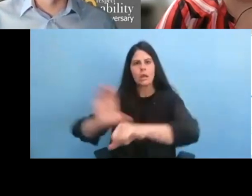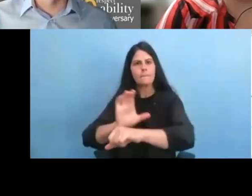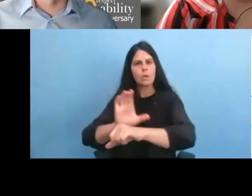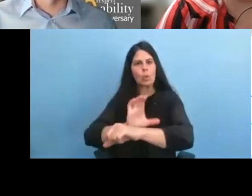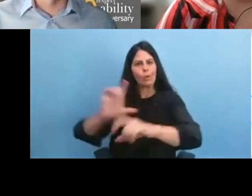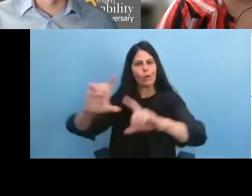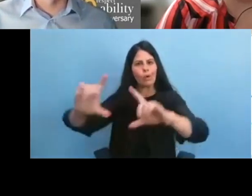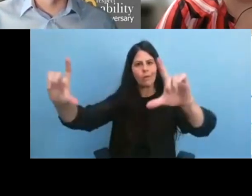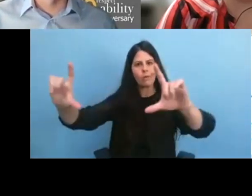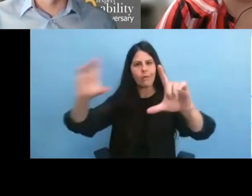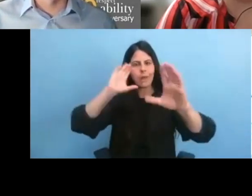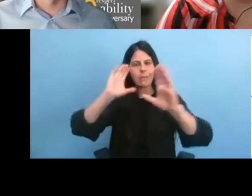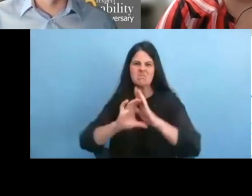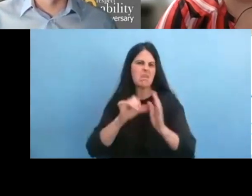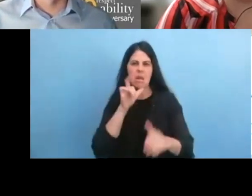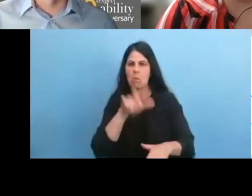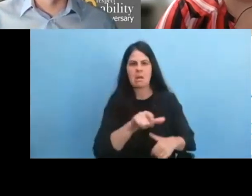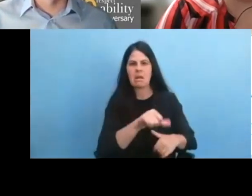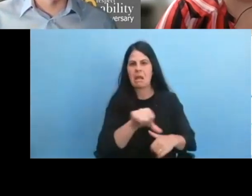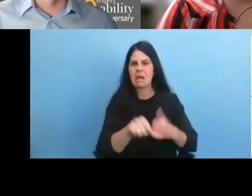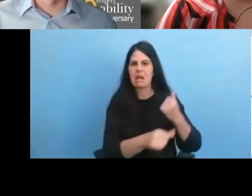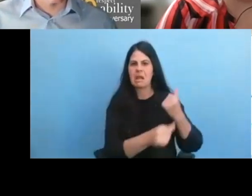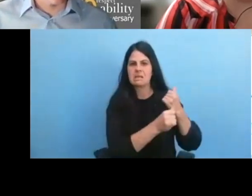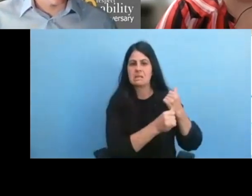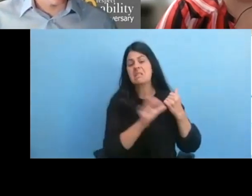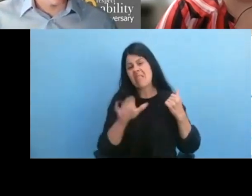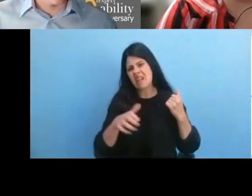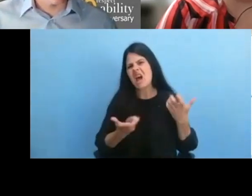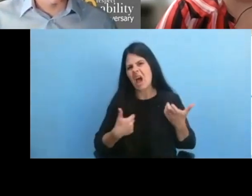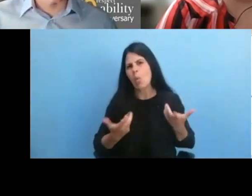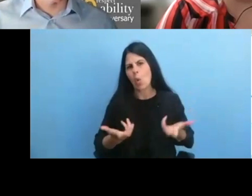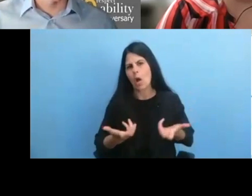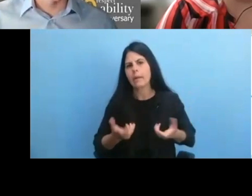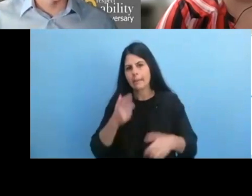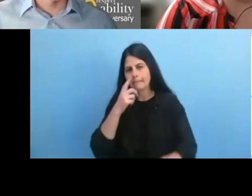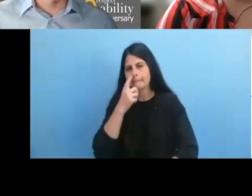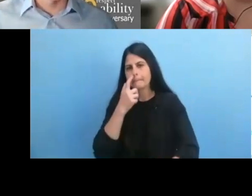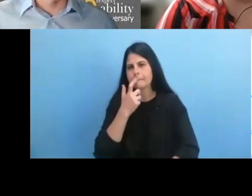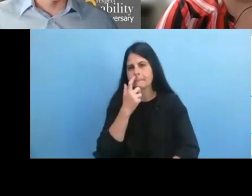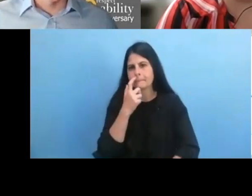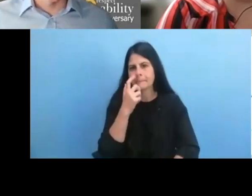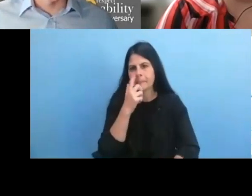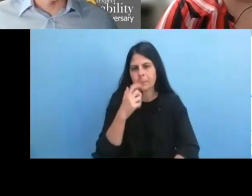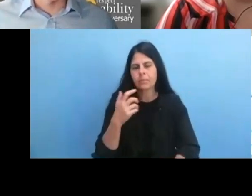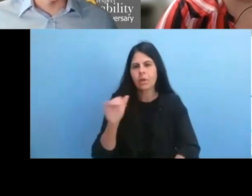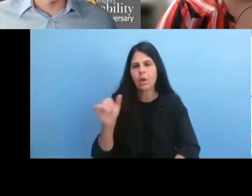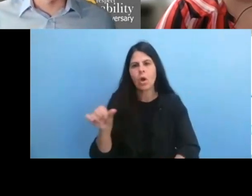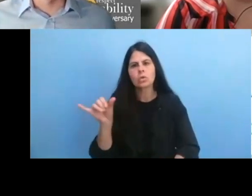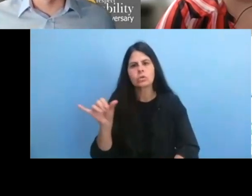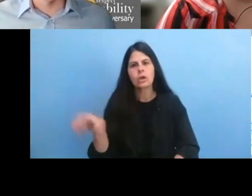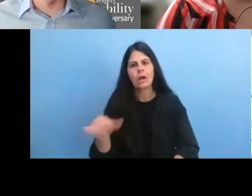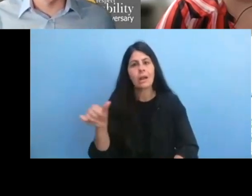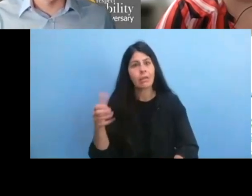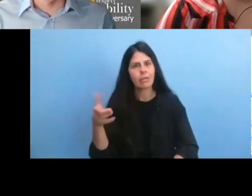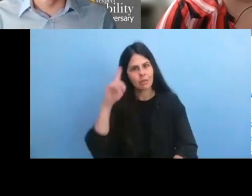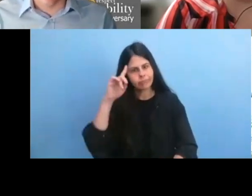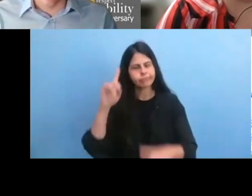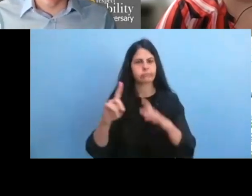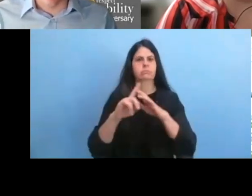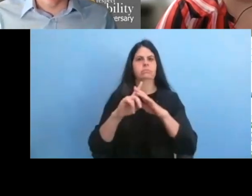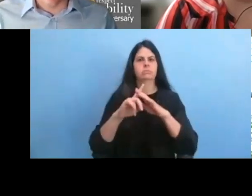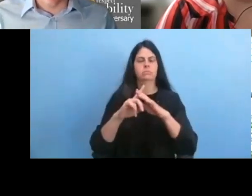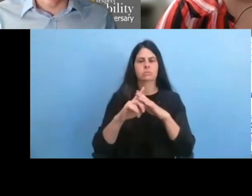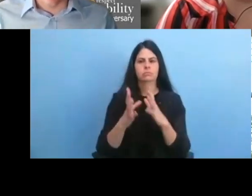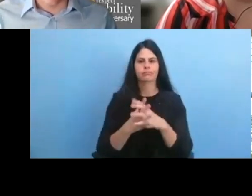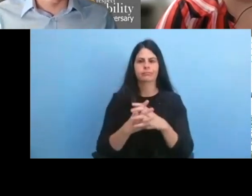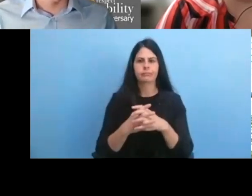of my job. And that's what I wanted. I was also, I guess the thing that jumped out for me from